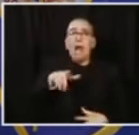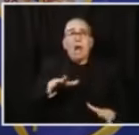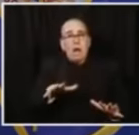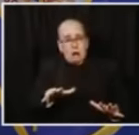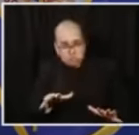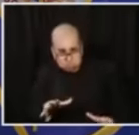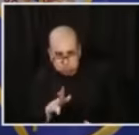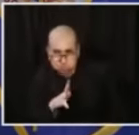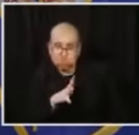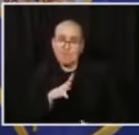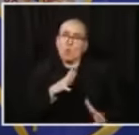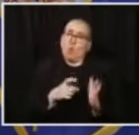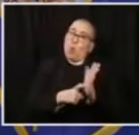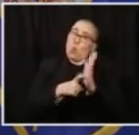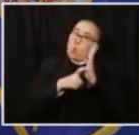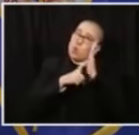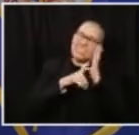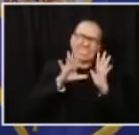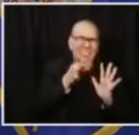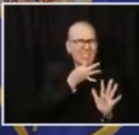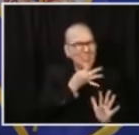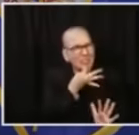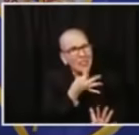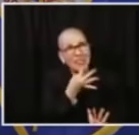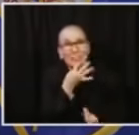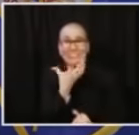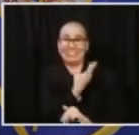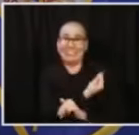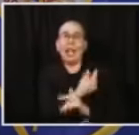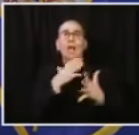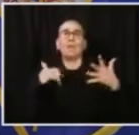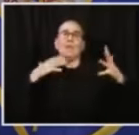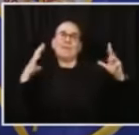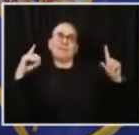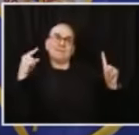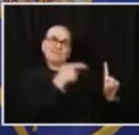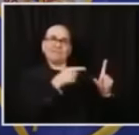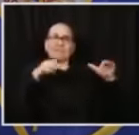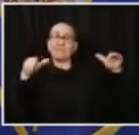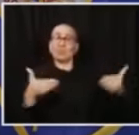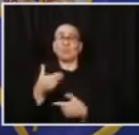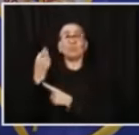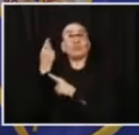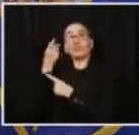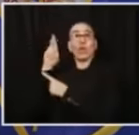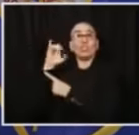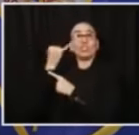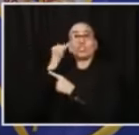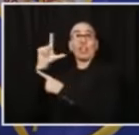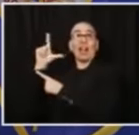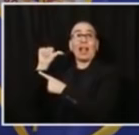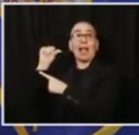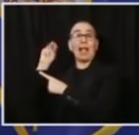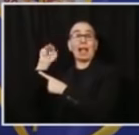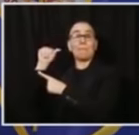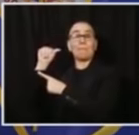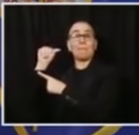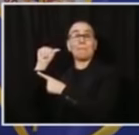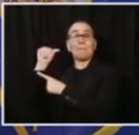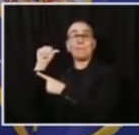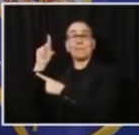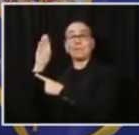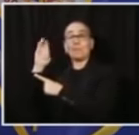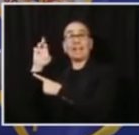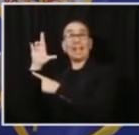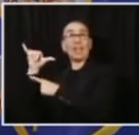it. And with that, I'd like to introduce Dr. Jill Amberry, and she is on our vaccine allocation work group as well